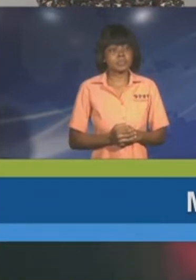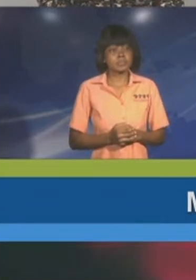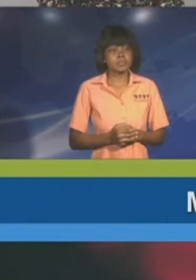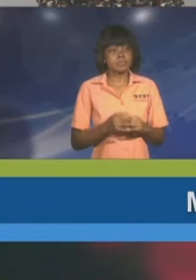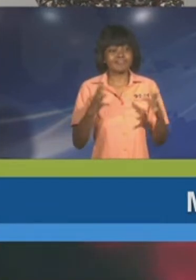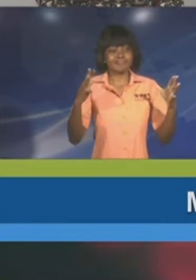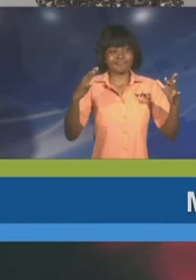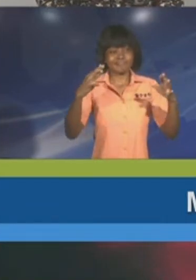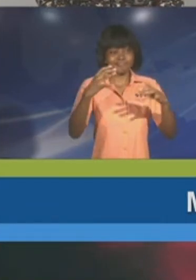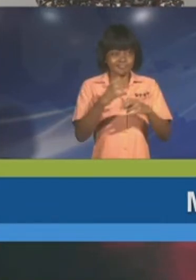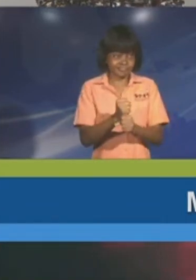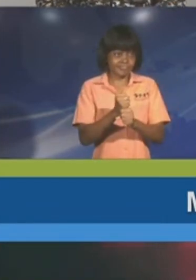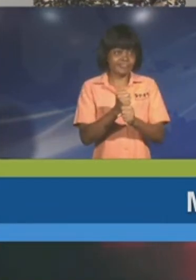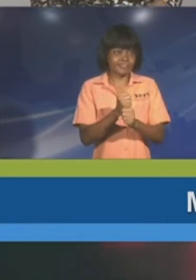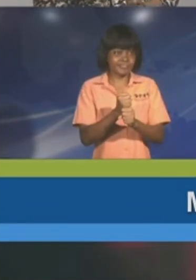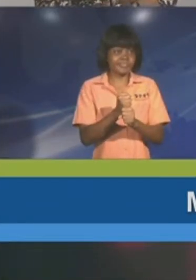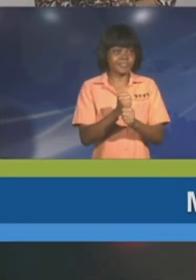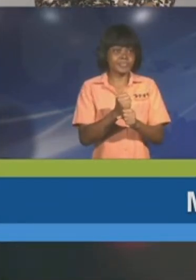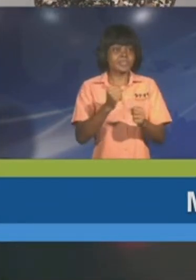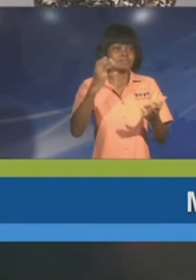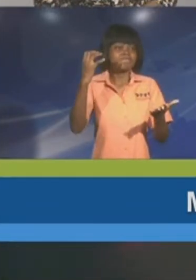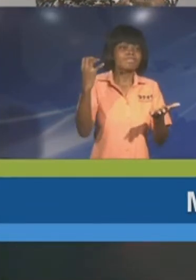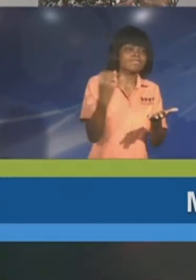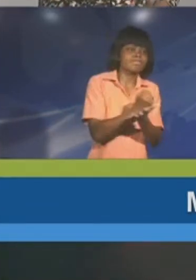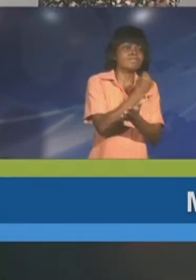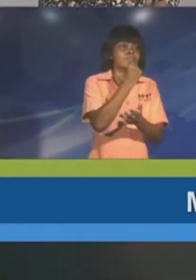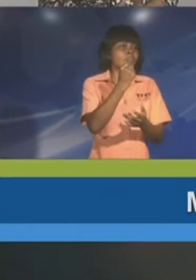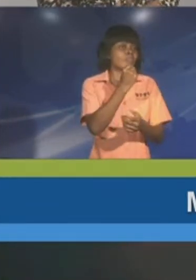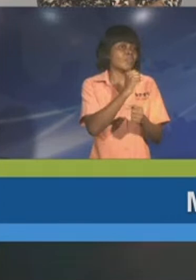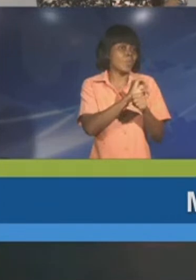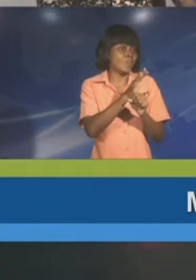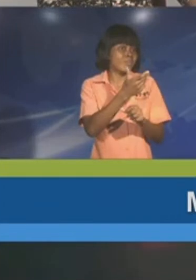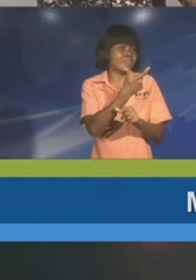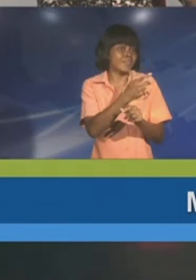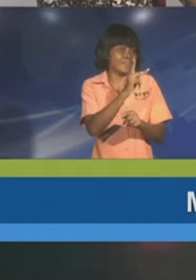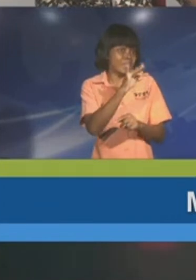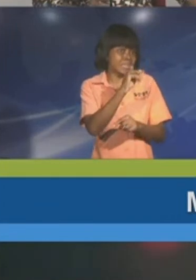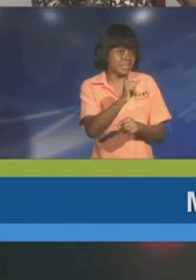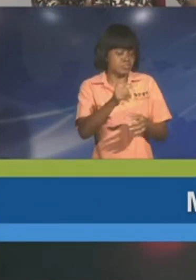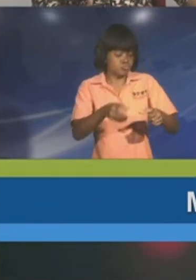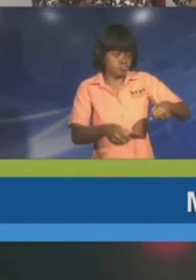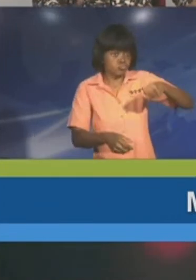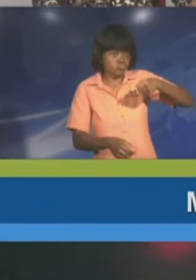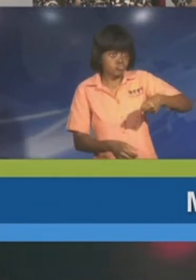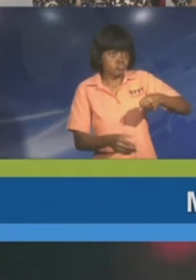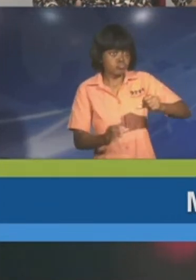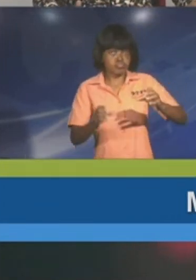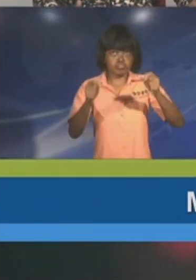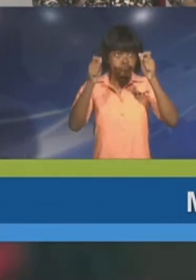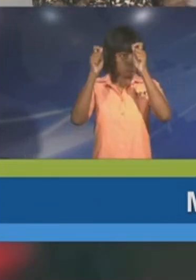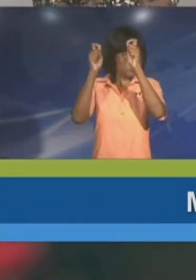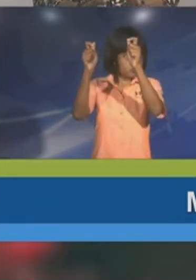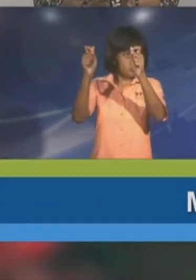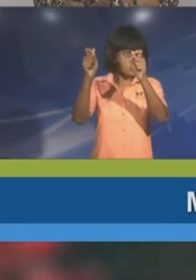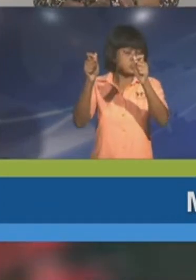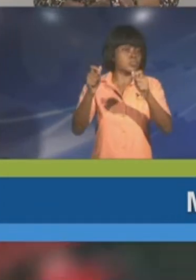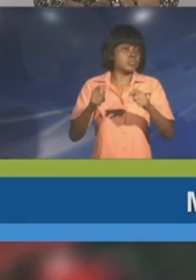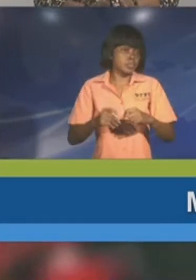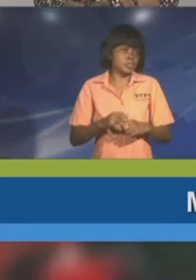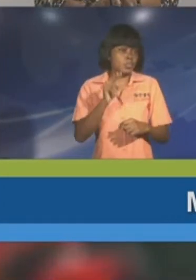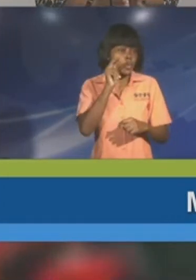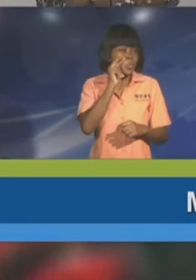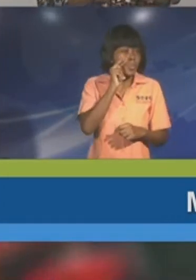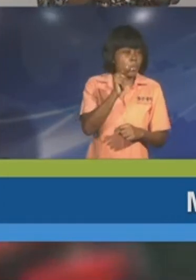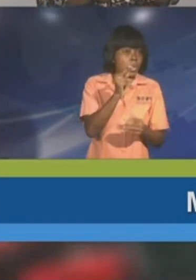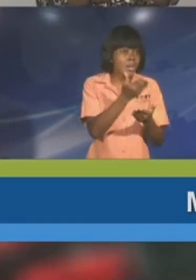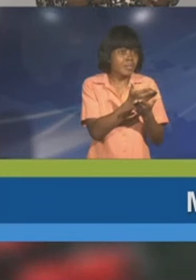build your COVID kit. Get your stuff together. Go at home, build your kit, be prepared. Look out for the things we mentioned. We're looking at the signs